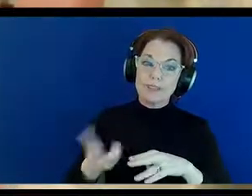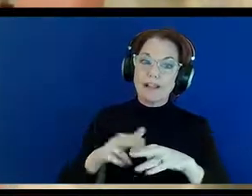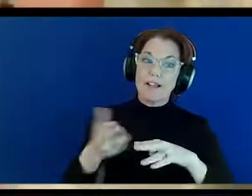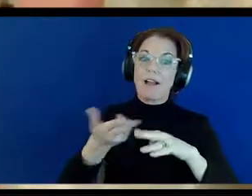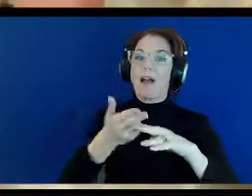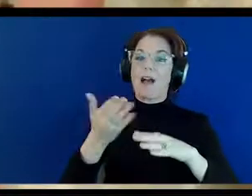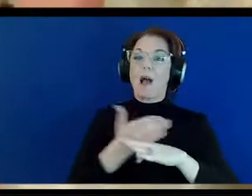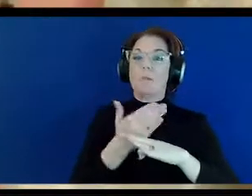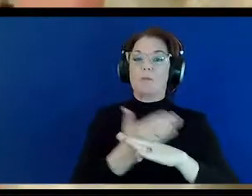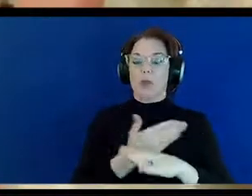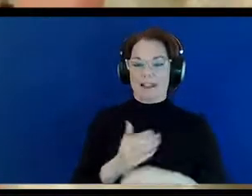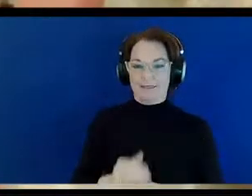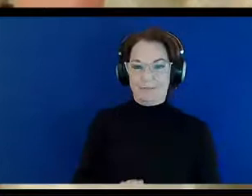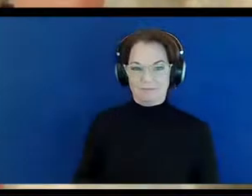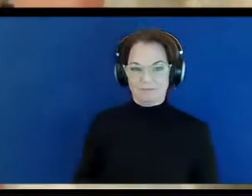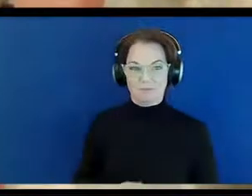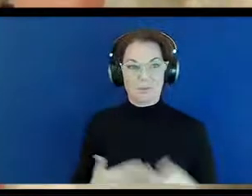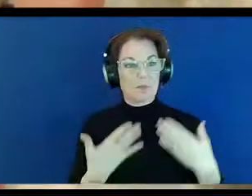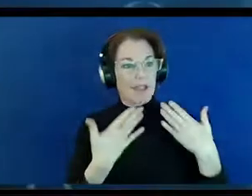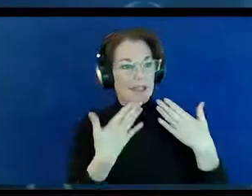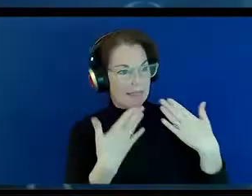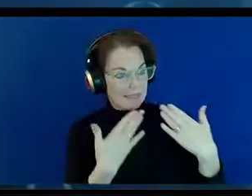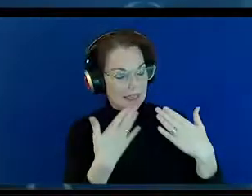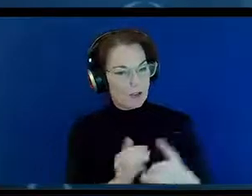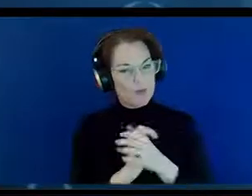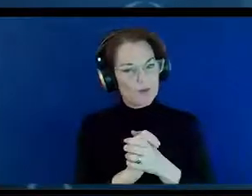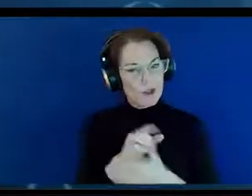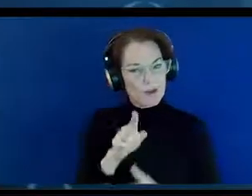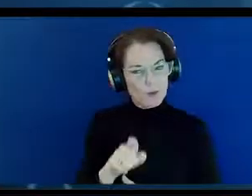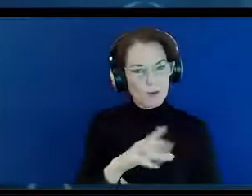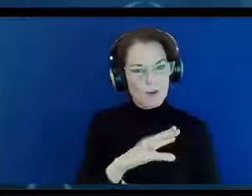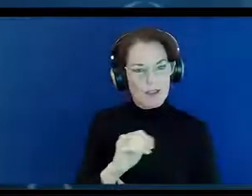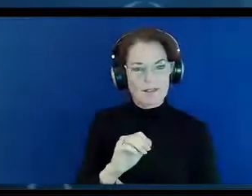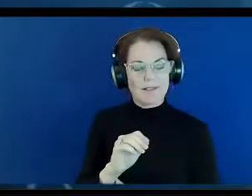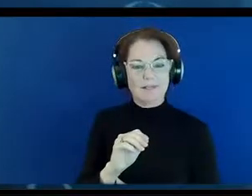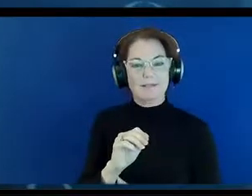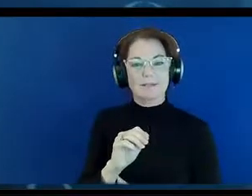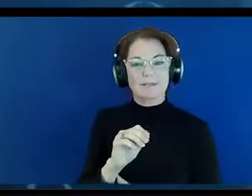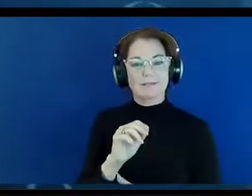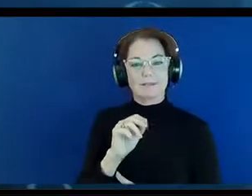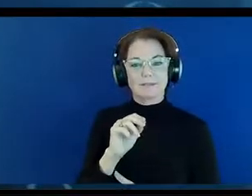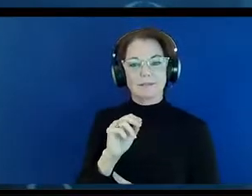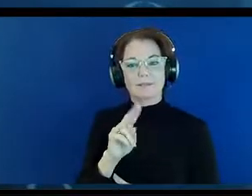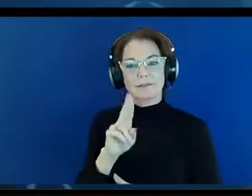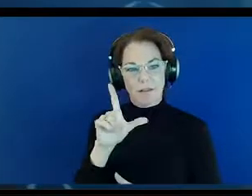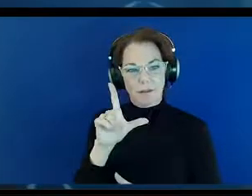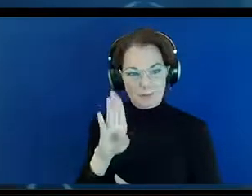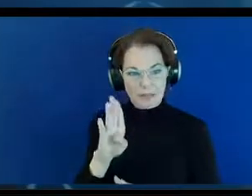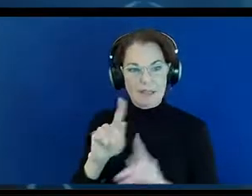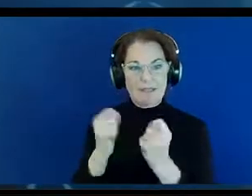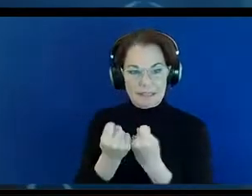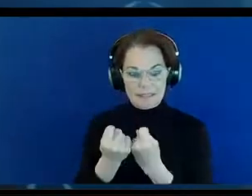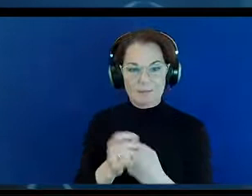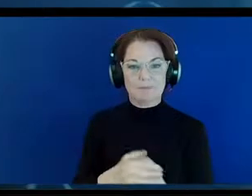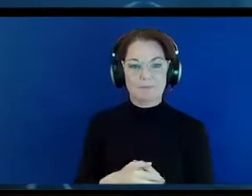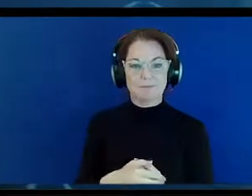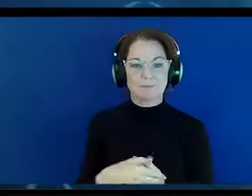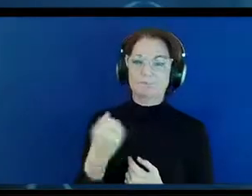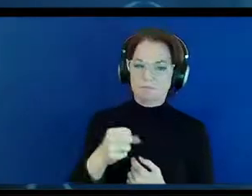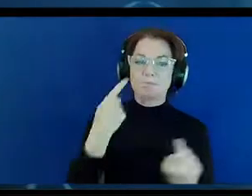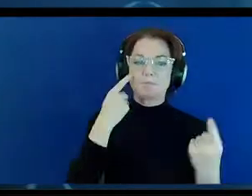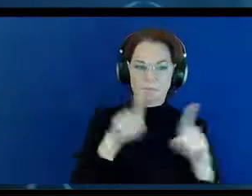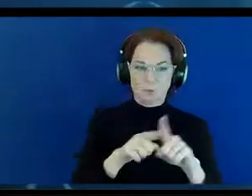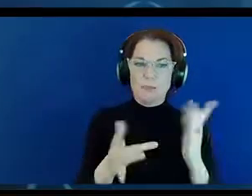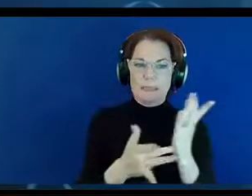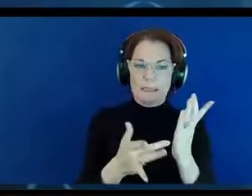Senator, thank you for that question. Congratulations to the UNLV team. And certainly technology is a solution here. I think we have to meet seniors